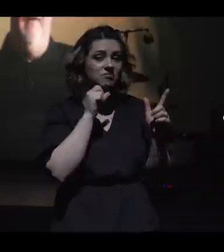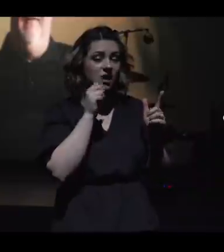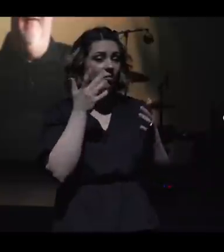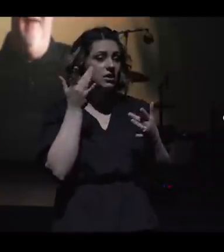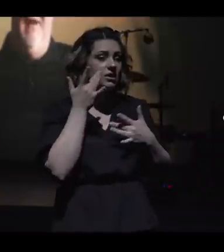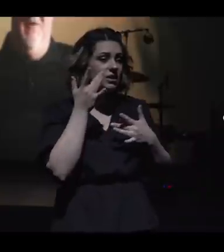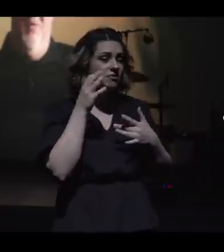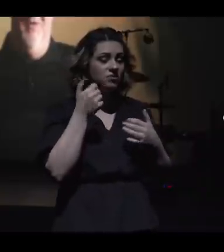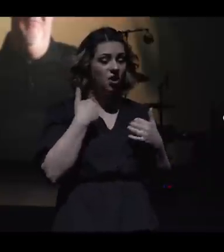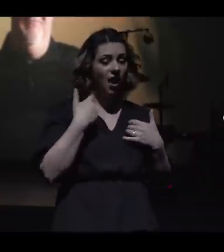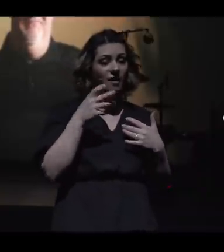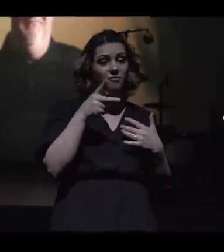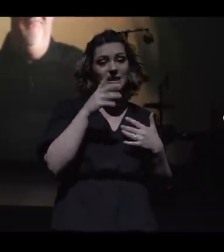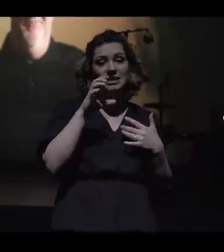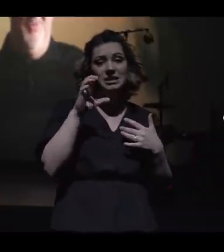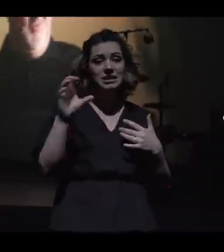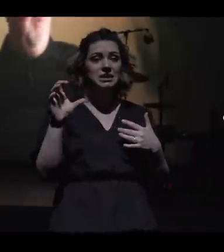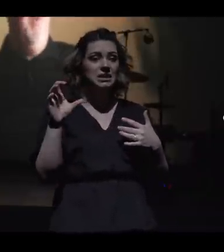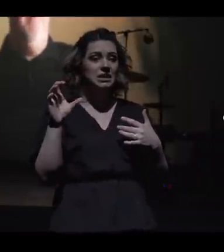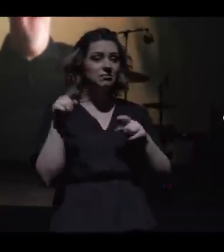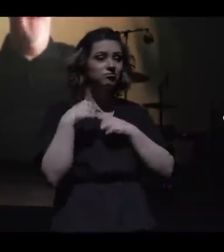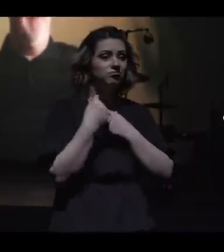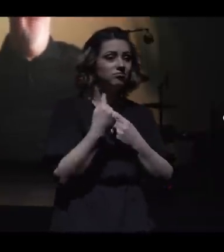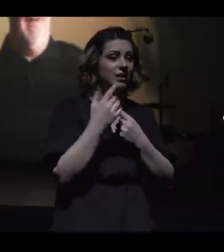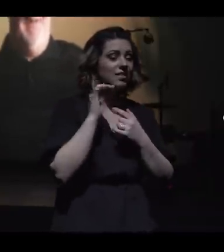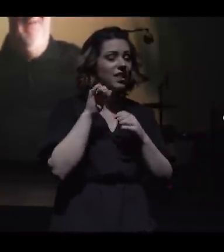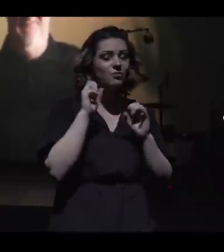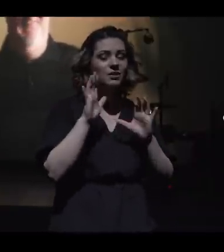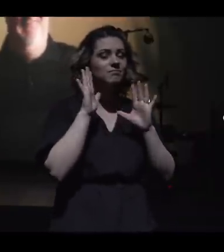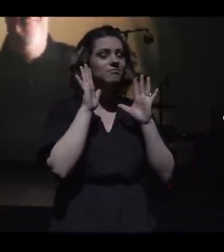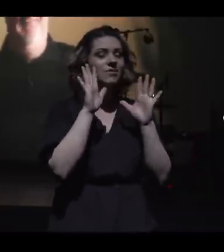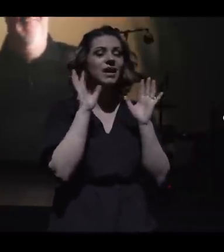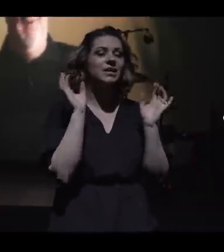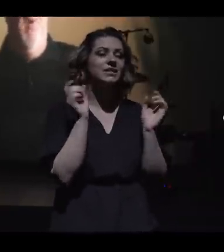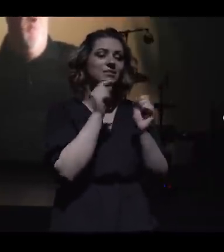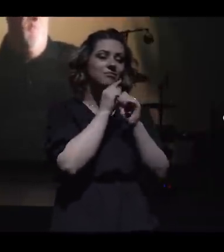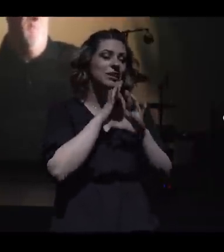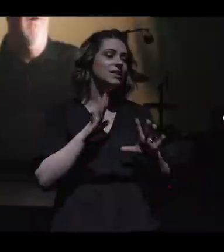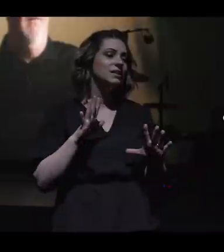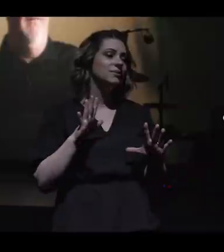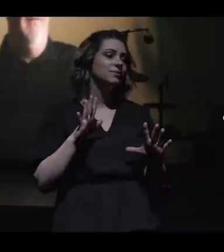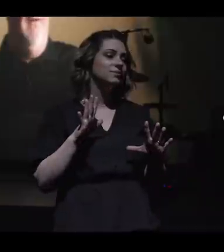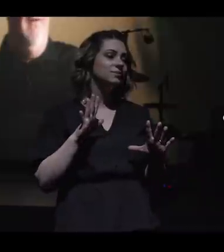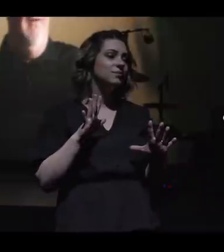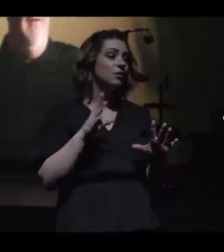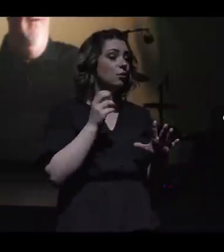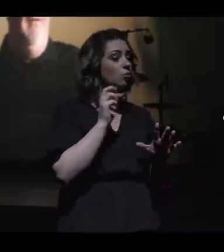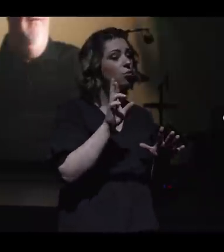not have PCC anymore, which would be an amazing blessing, or